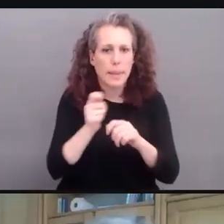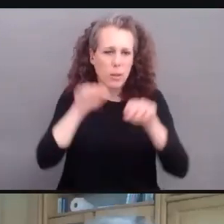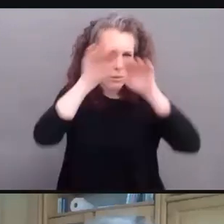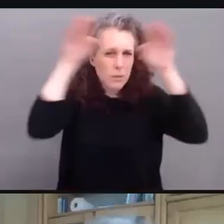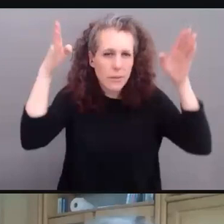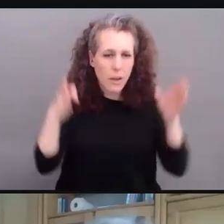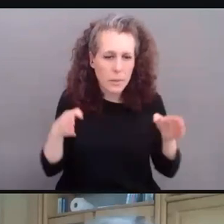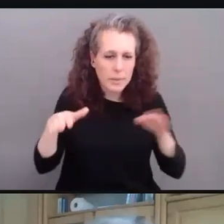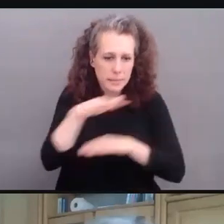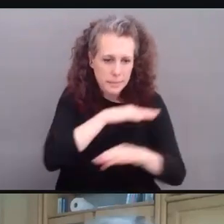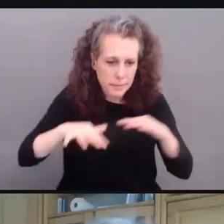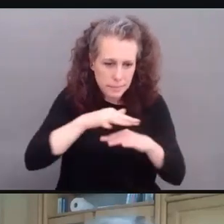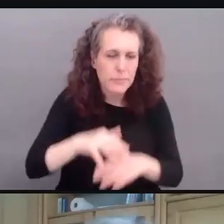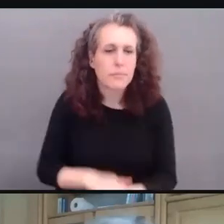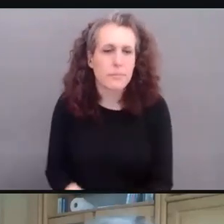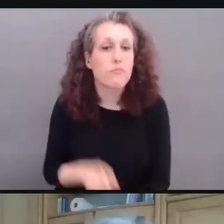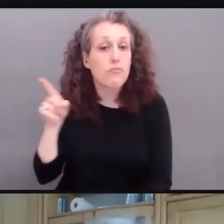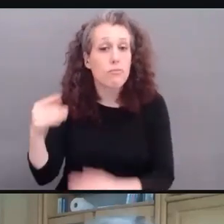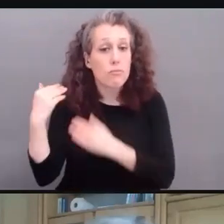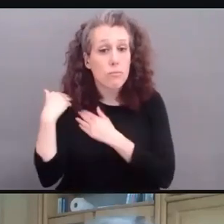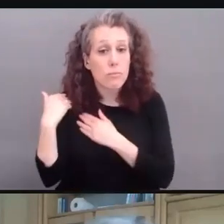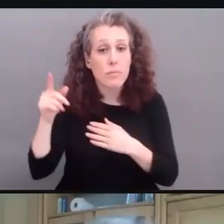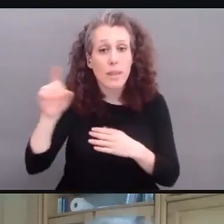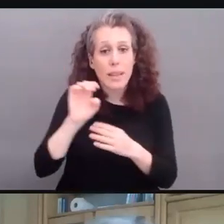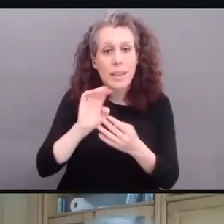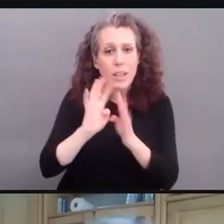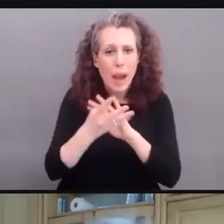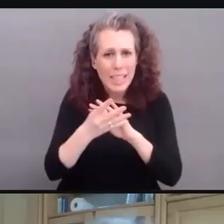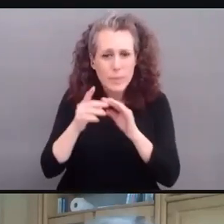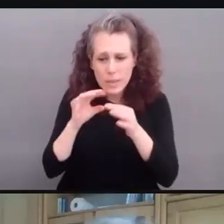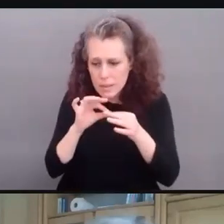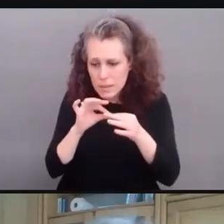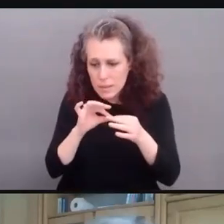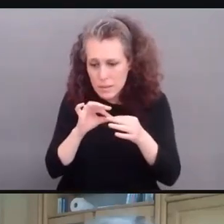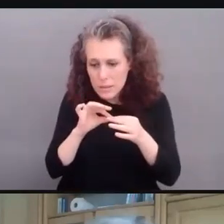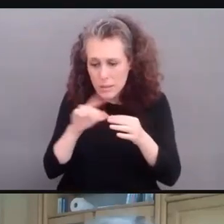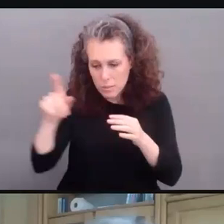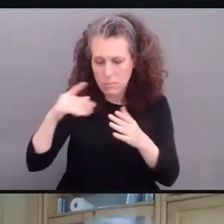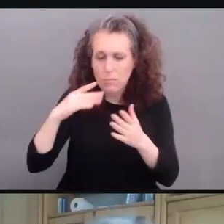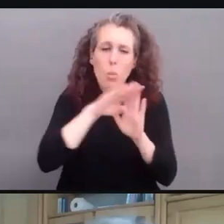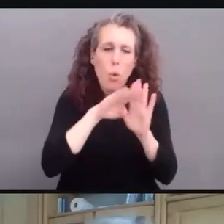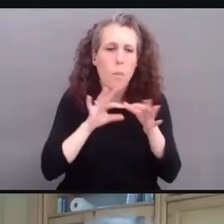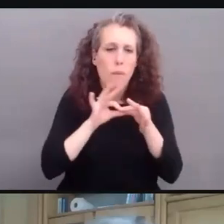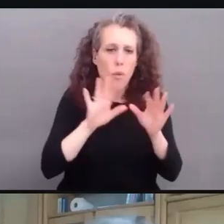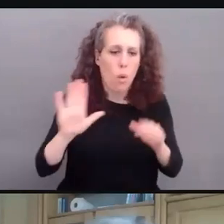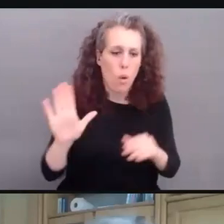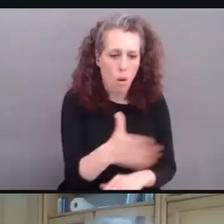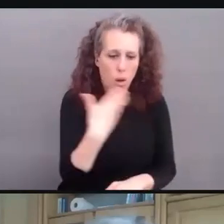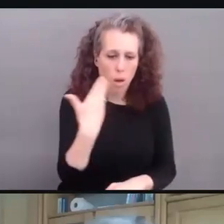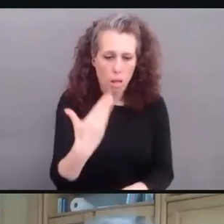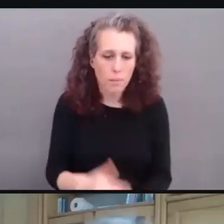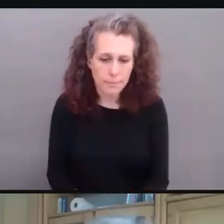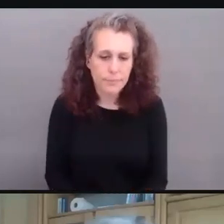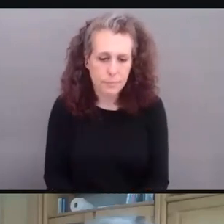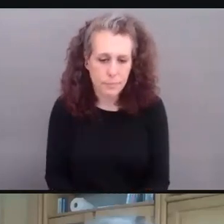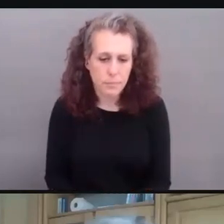She runs also the EU Erasmus intensive programs on culture and art and tourism for all. She also worked